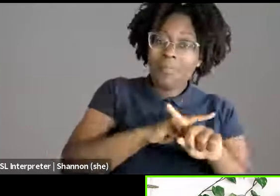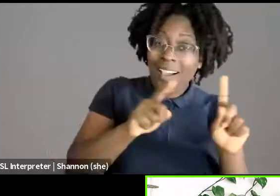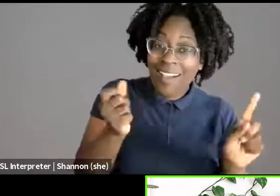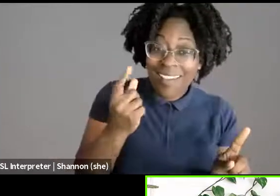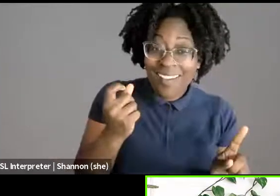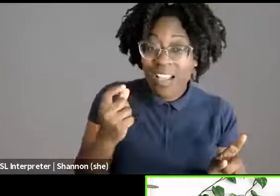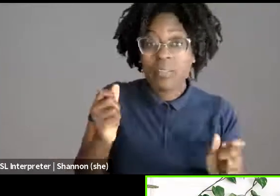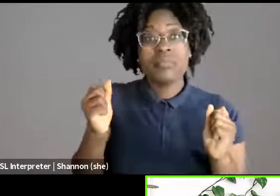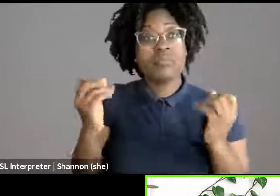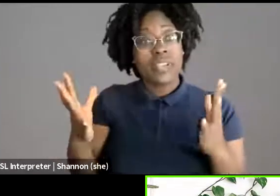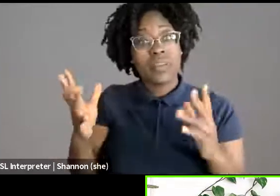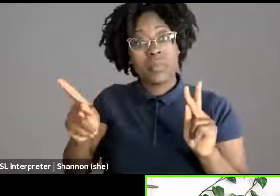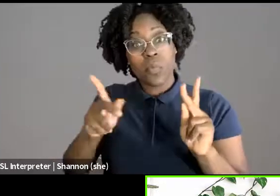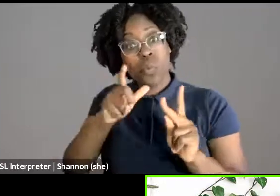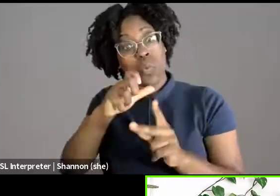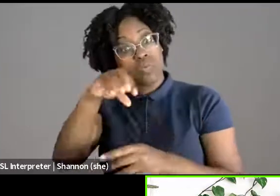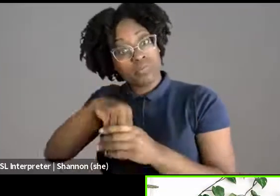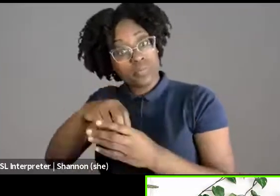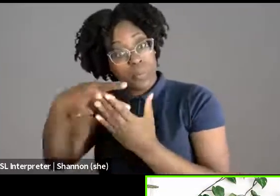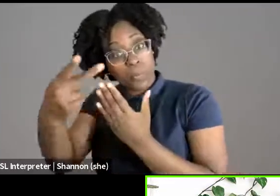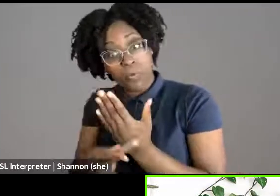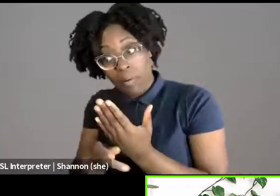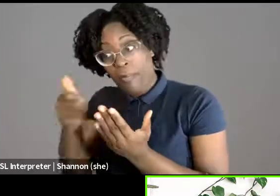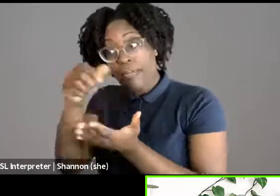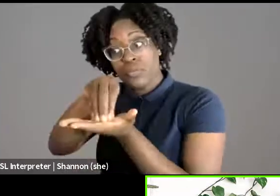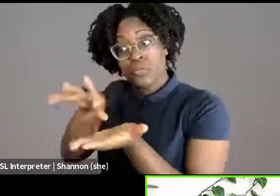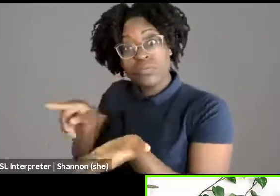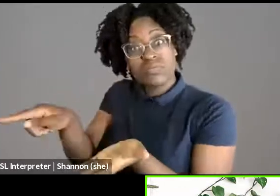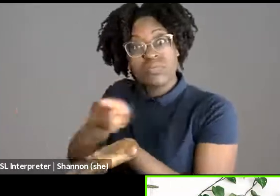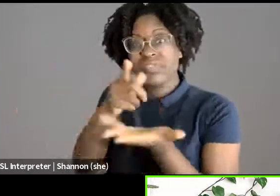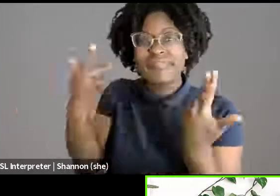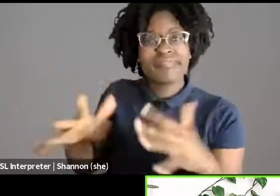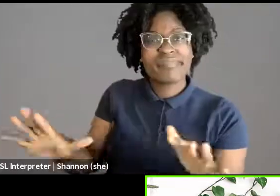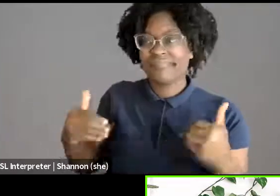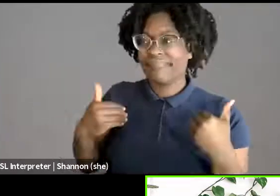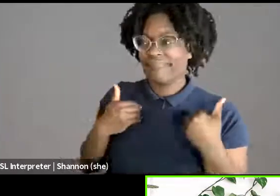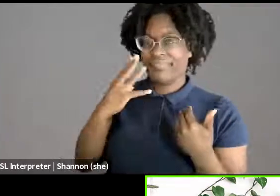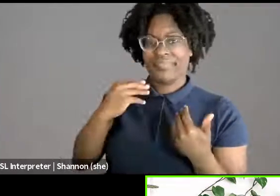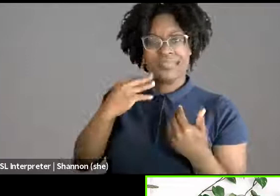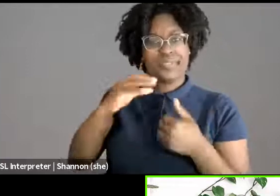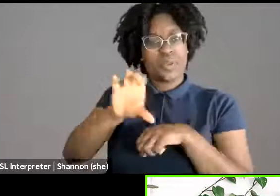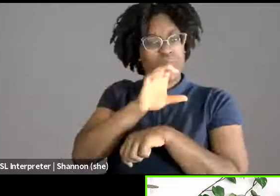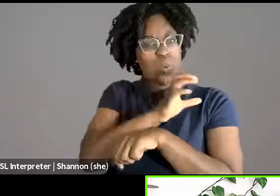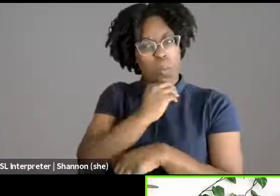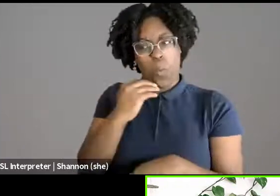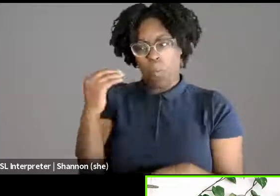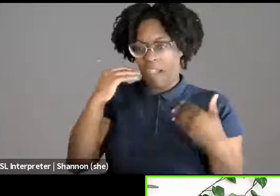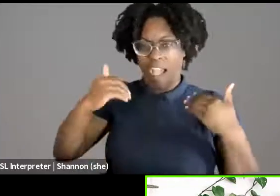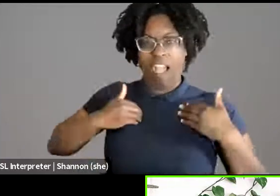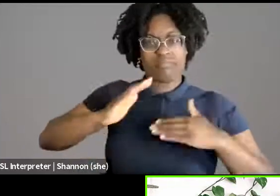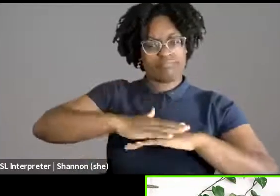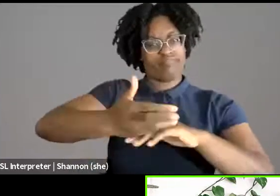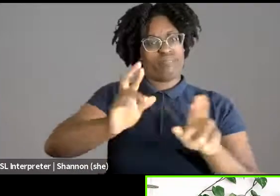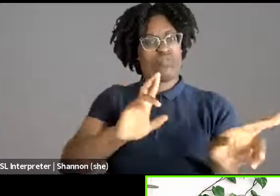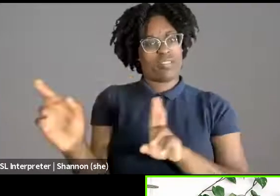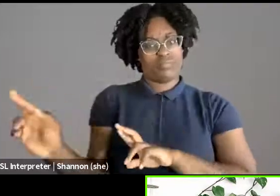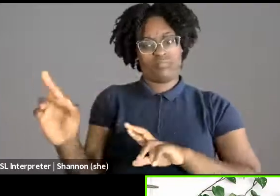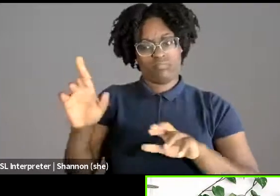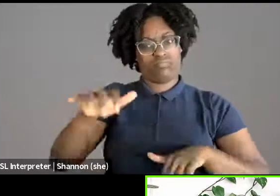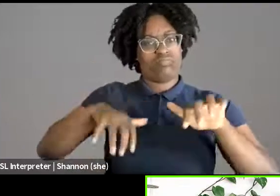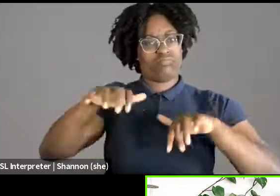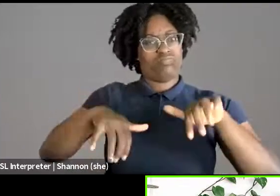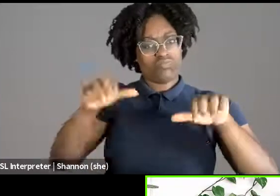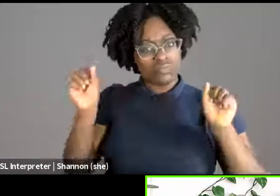up, nor had I been able to take any CS classes in high school. My family hadn't expected me to go to college